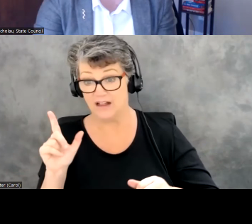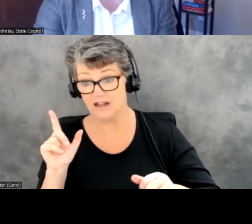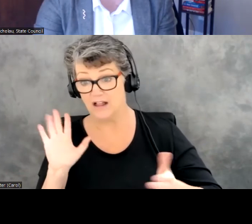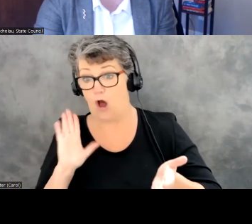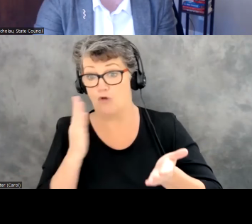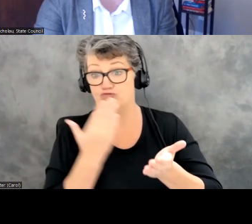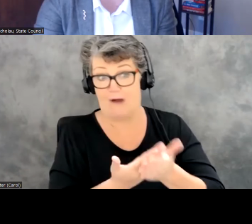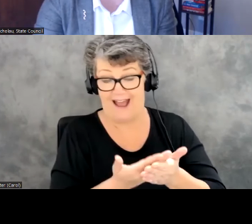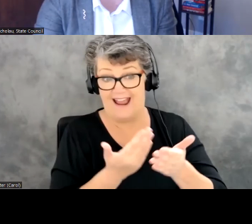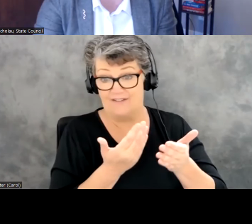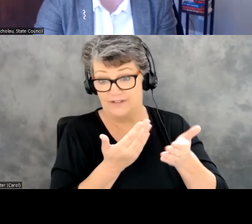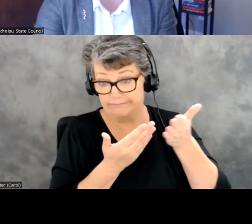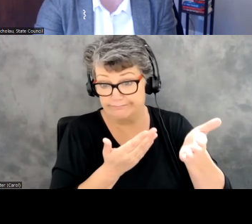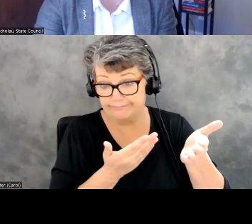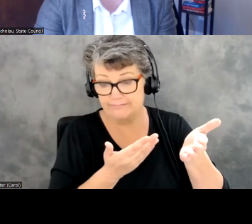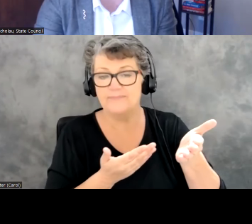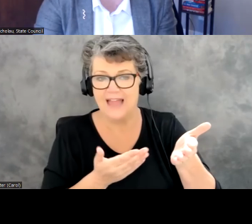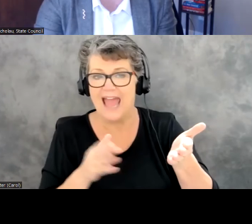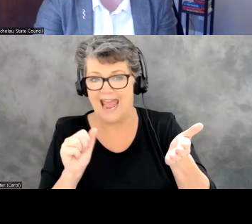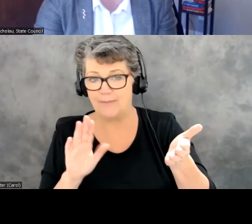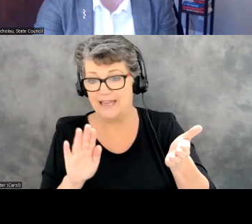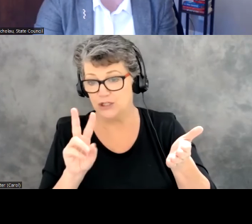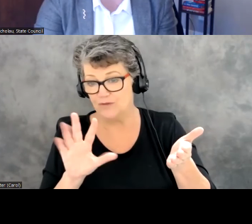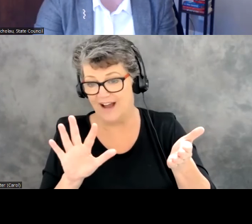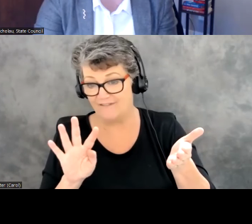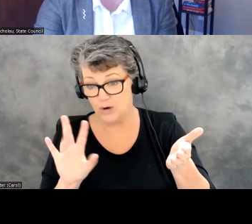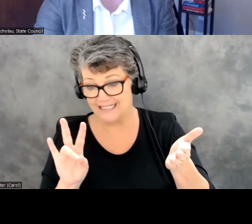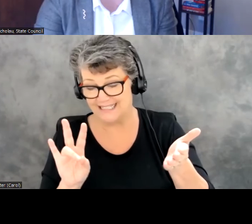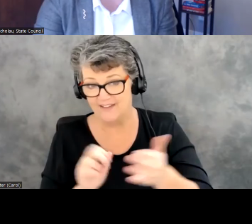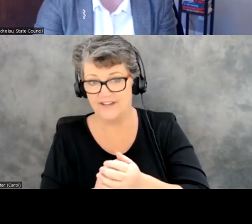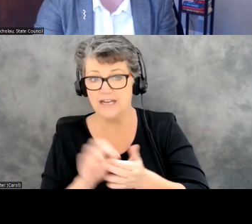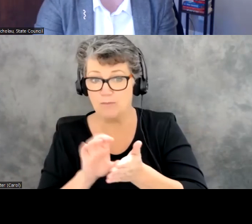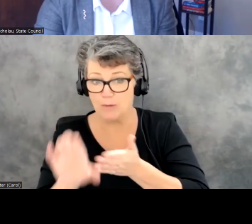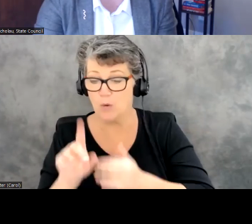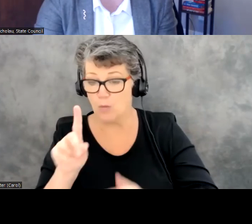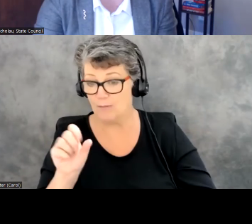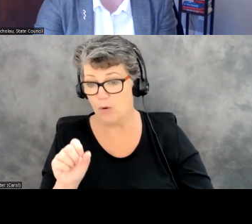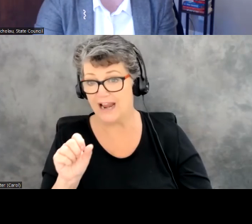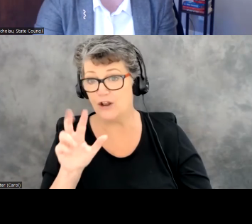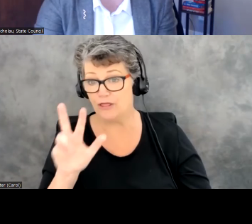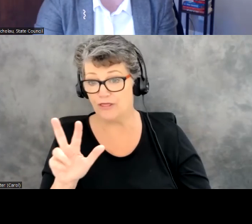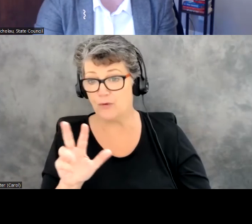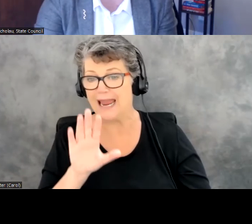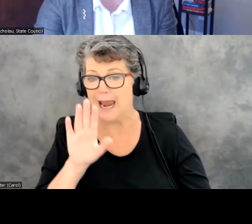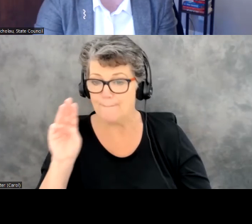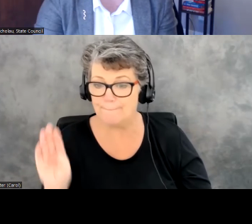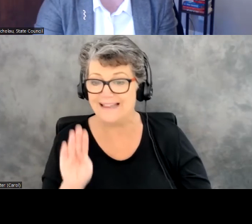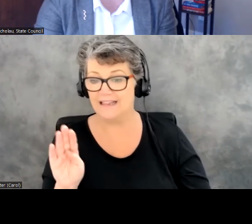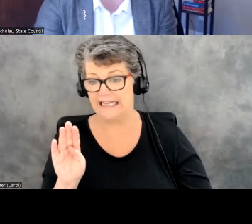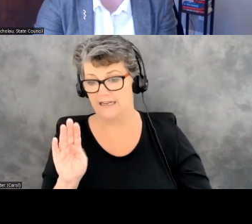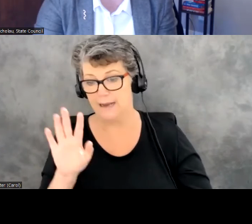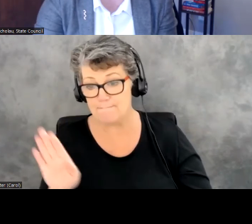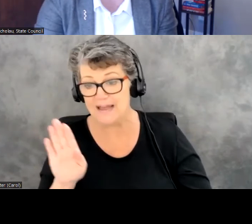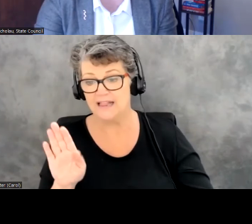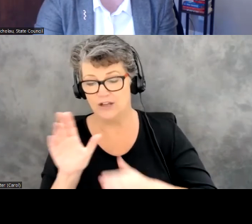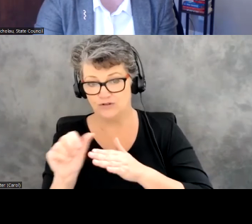did. AB 2547 appropriated $1.3 billion